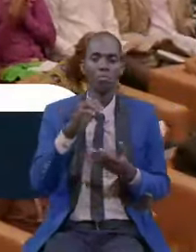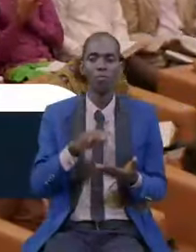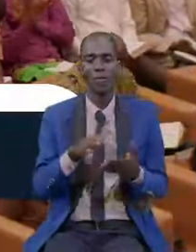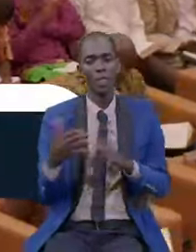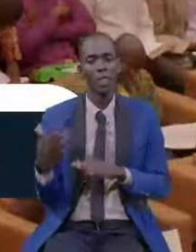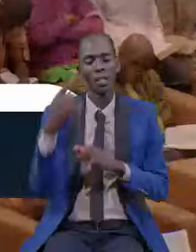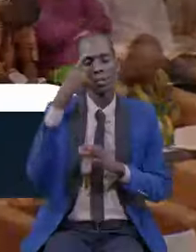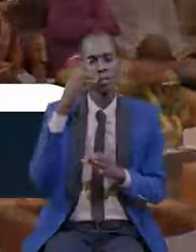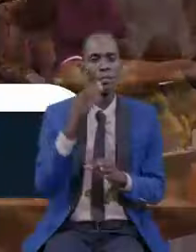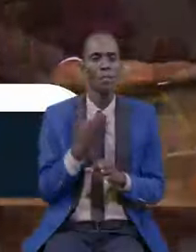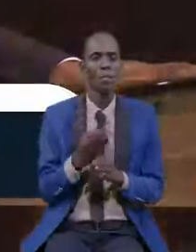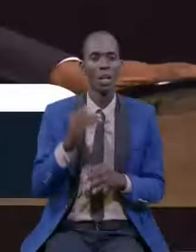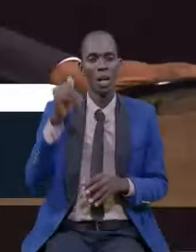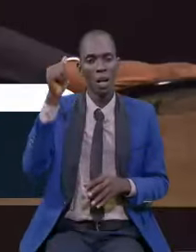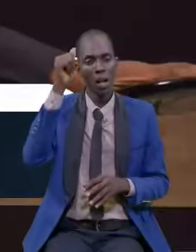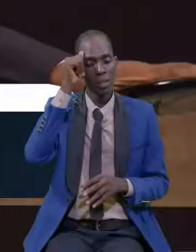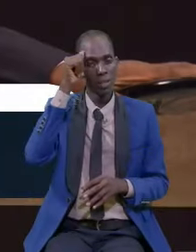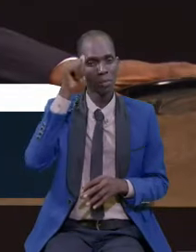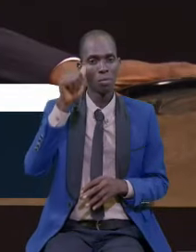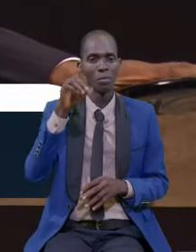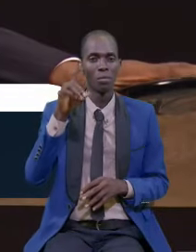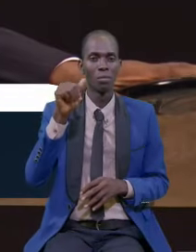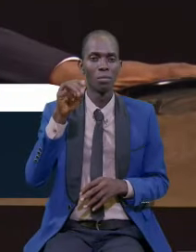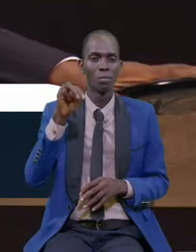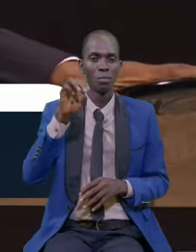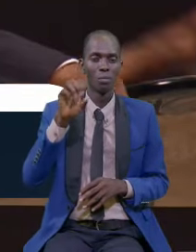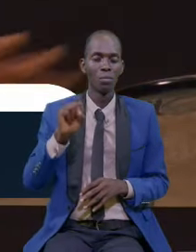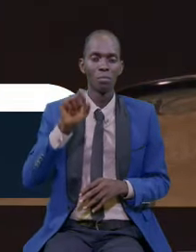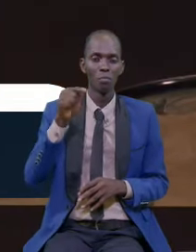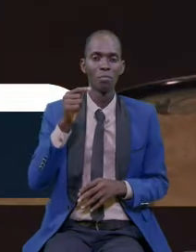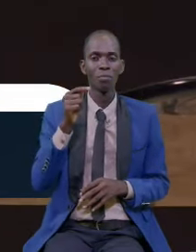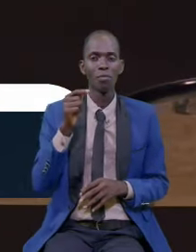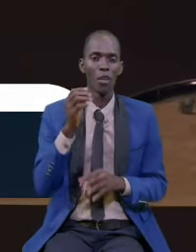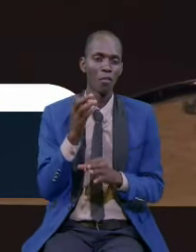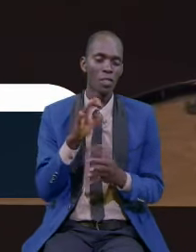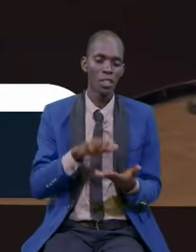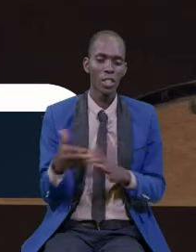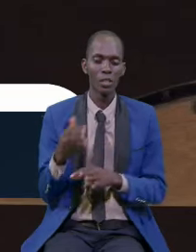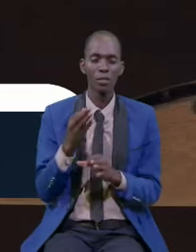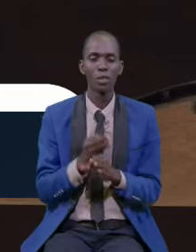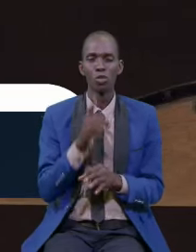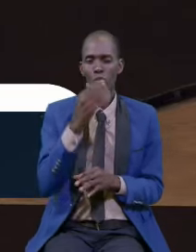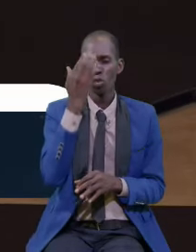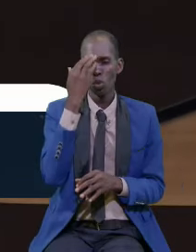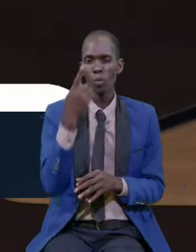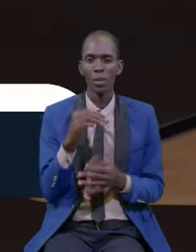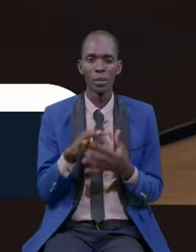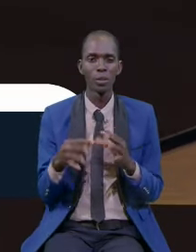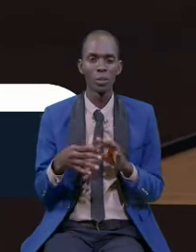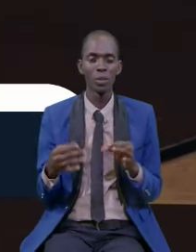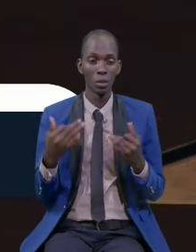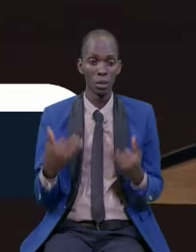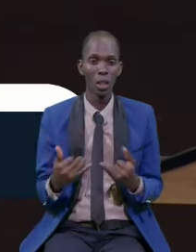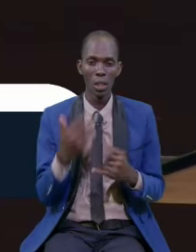faith. Adam's dead faith. You know this story. We're looking at three things